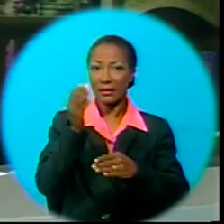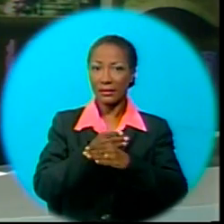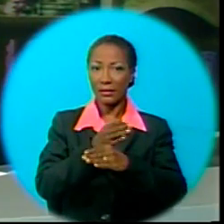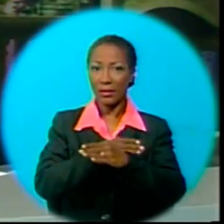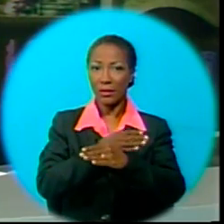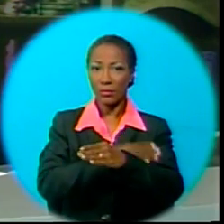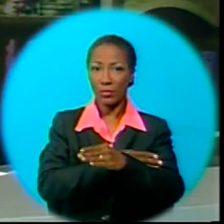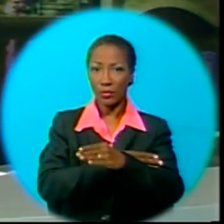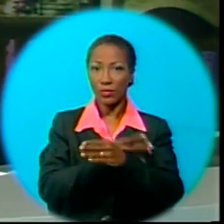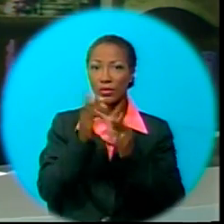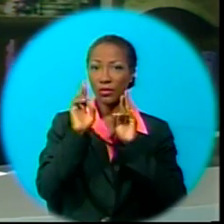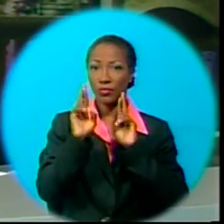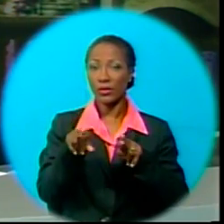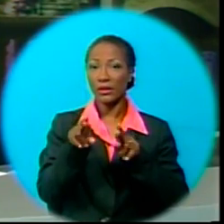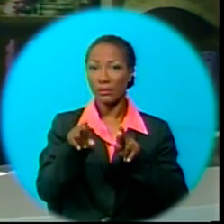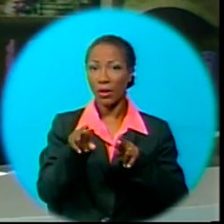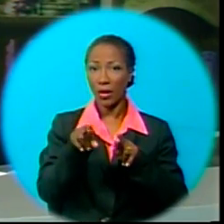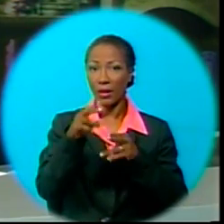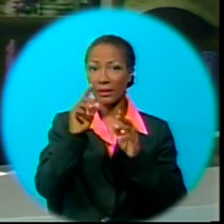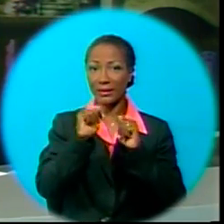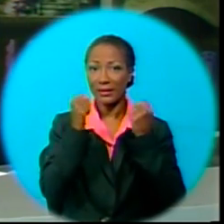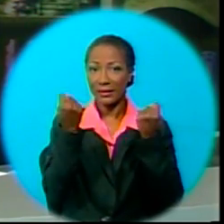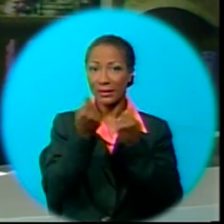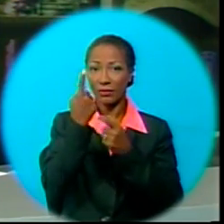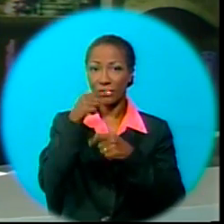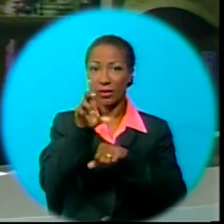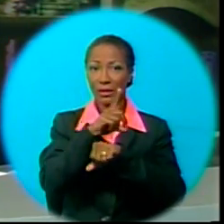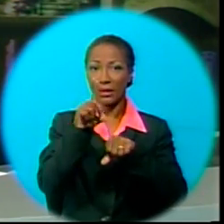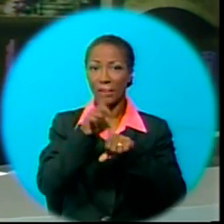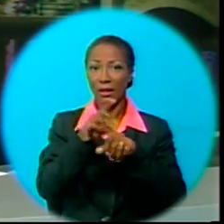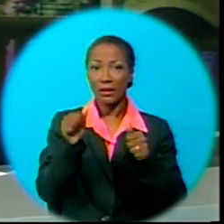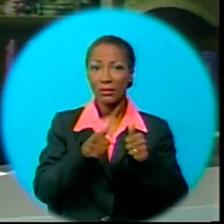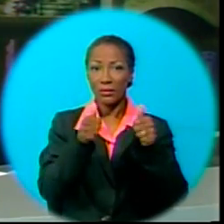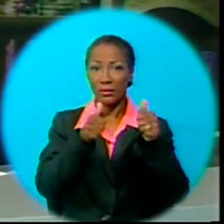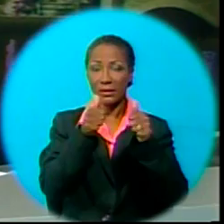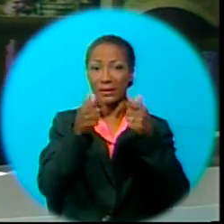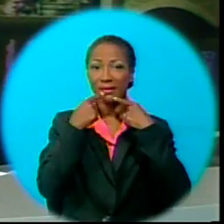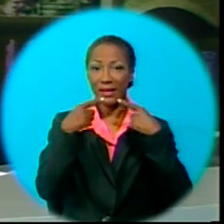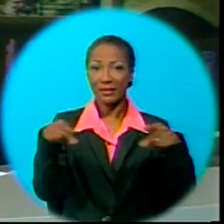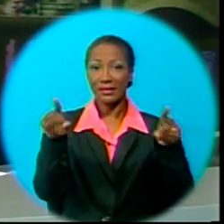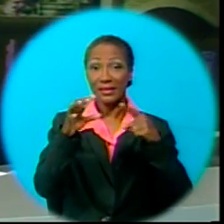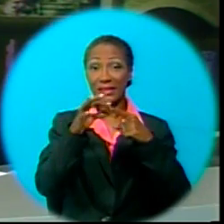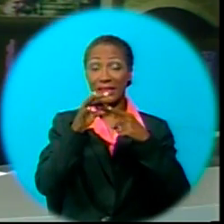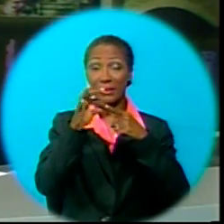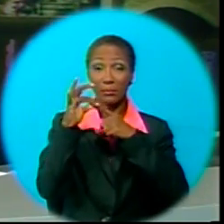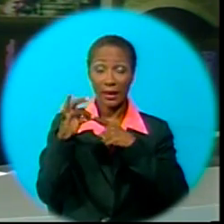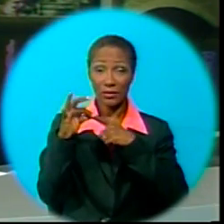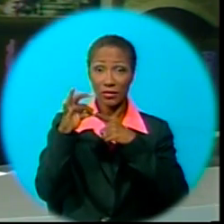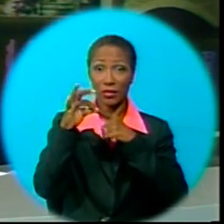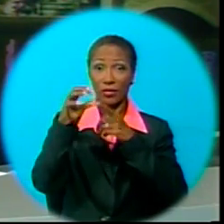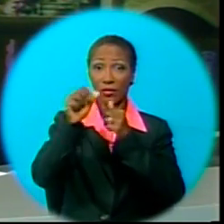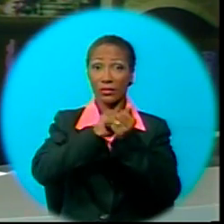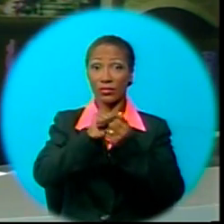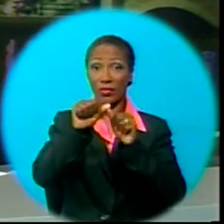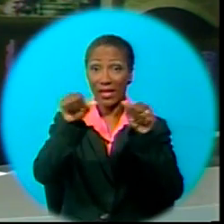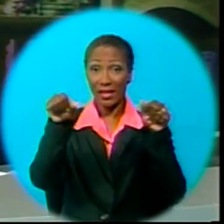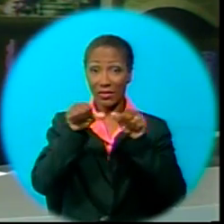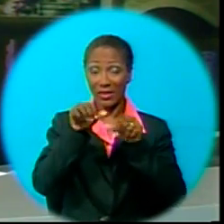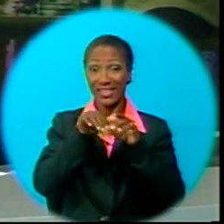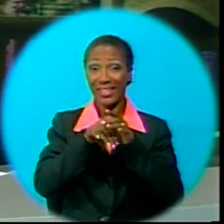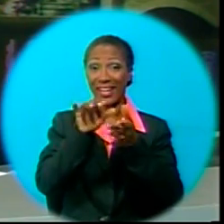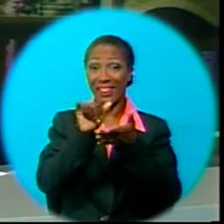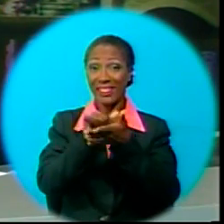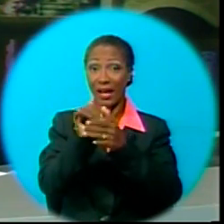mobilization of response teams for Dominica following the declaration of special disaster areas in that country. Over